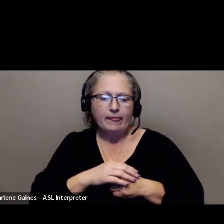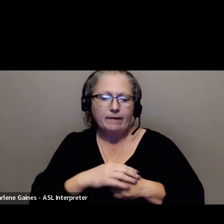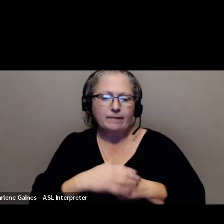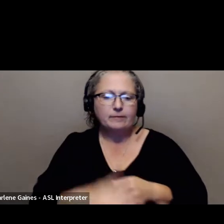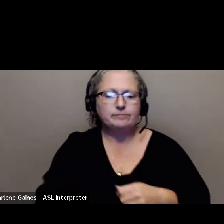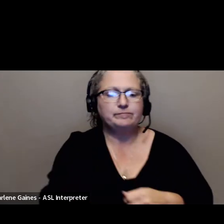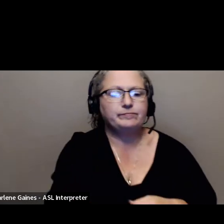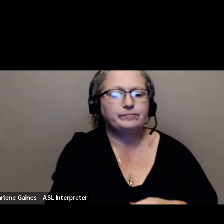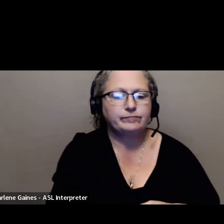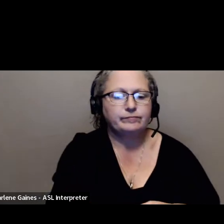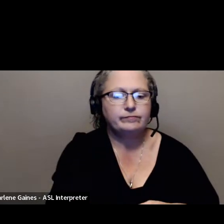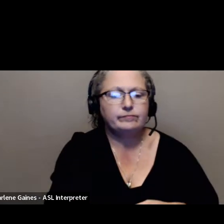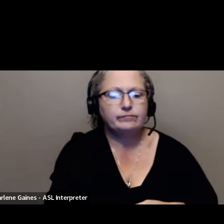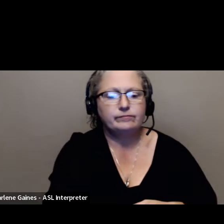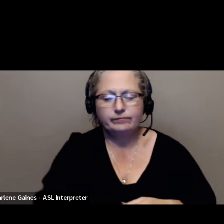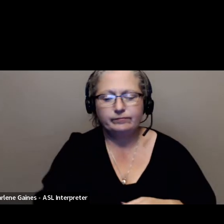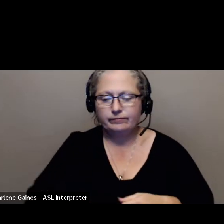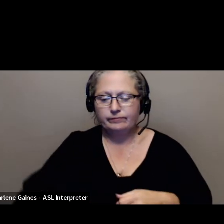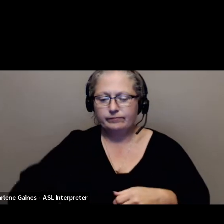Thank you.